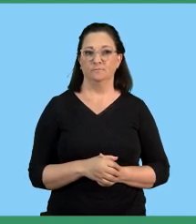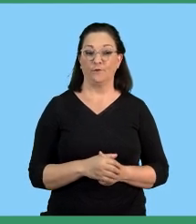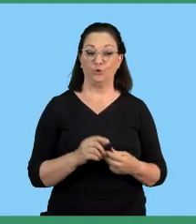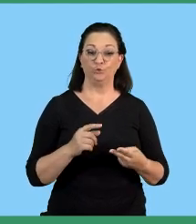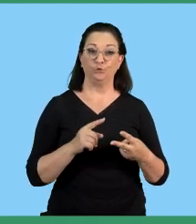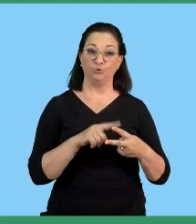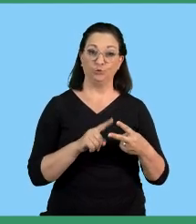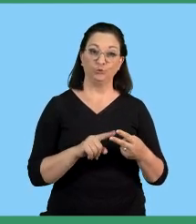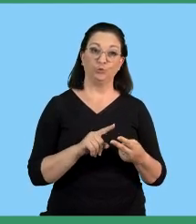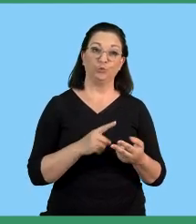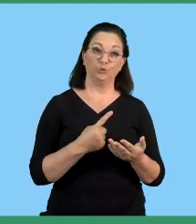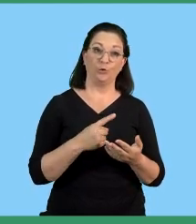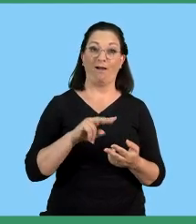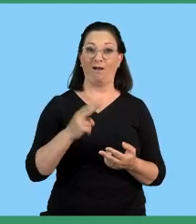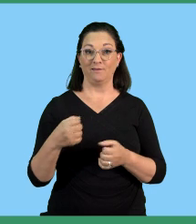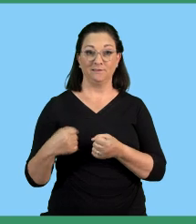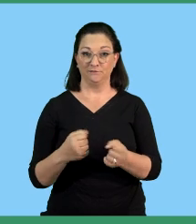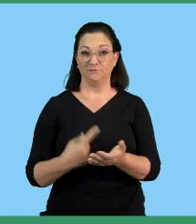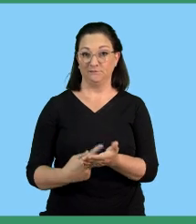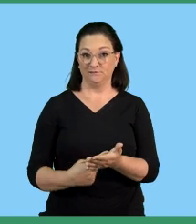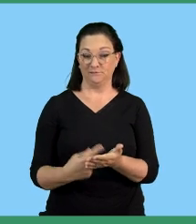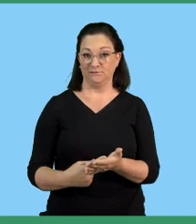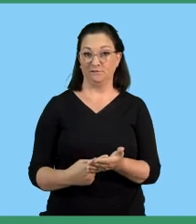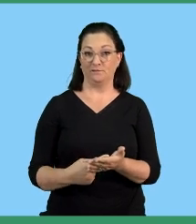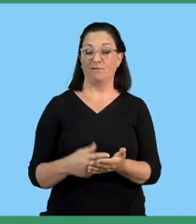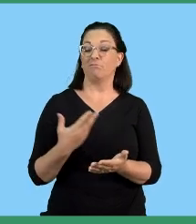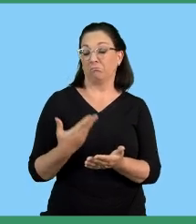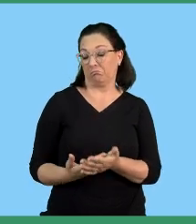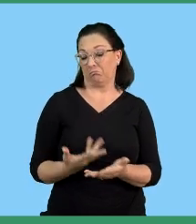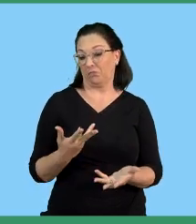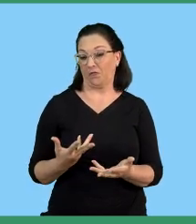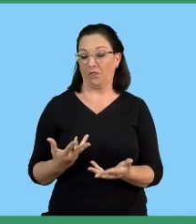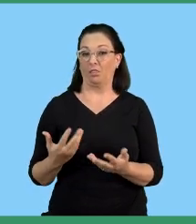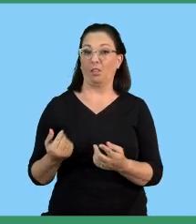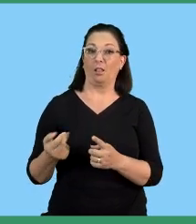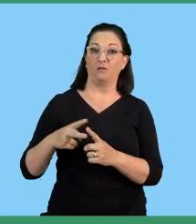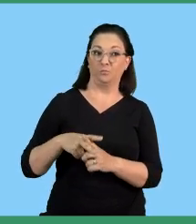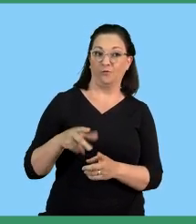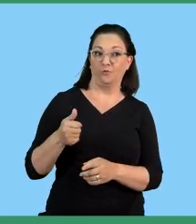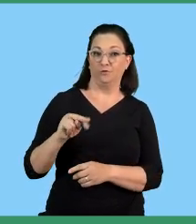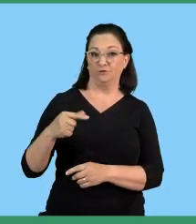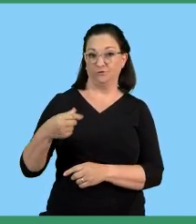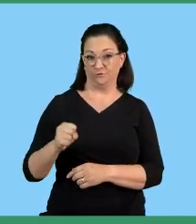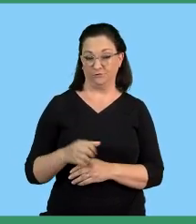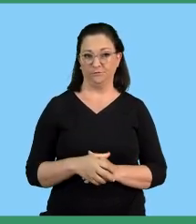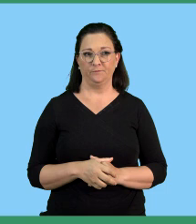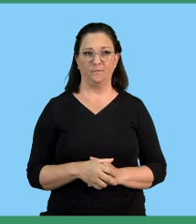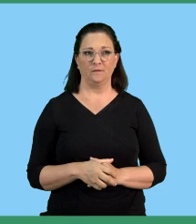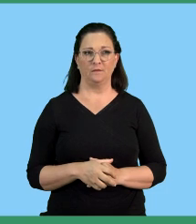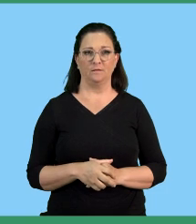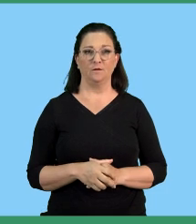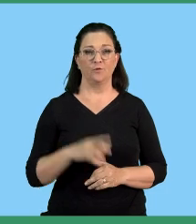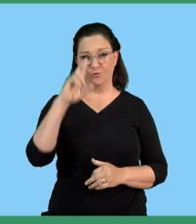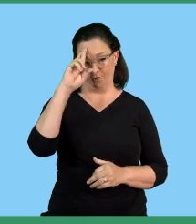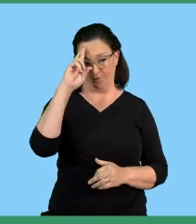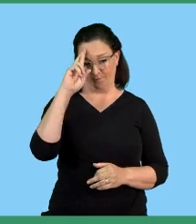discuss two other integration strategies that could be applied by NGS. Right, with integration strategies, we've